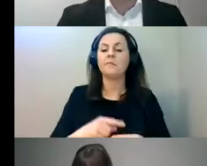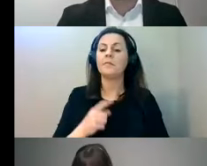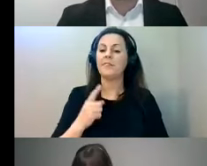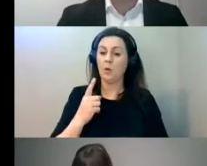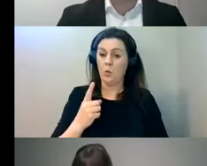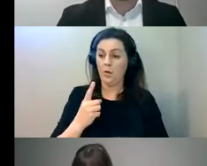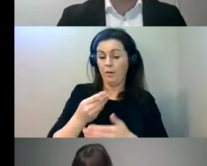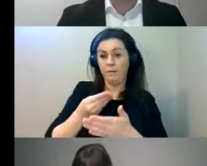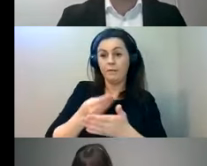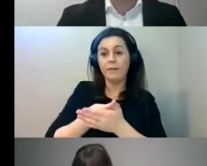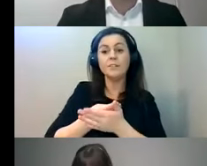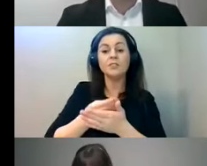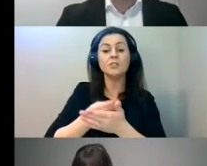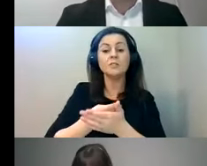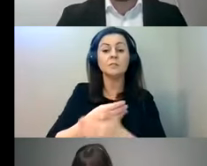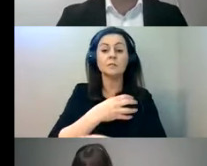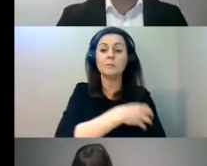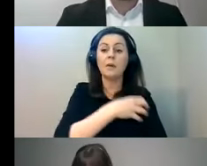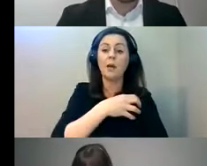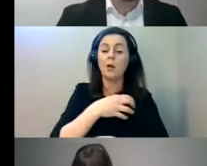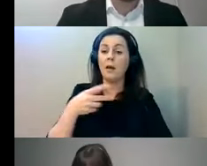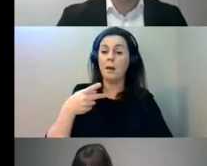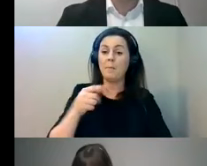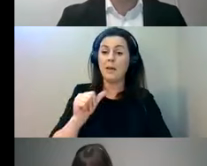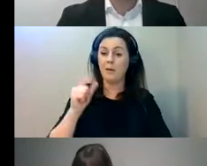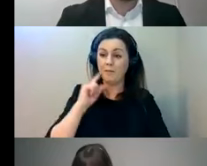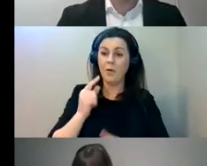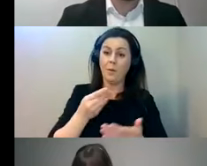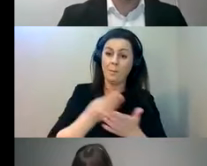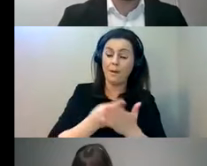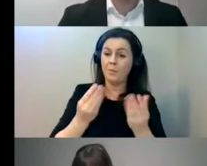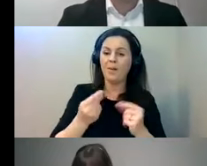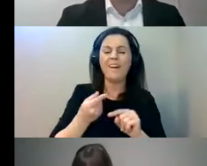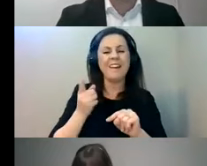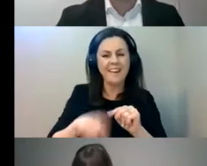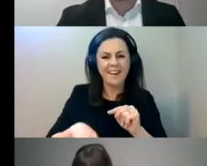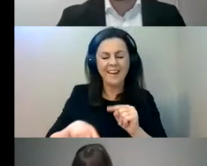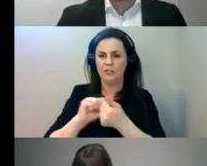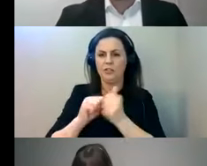power that a power of attorney for property would not have is the power to make a will.